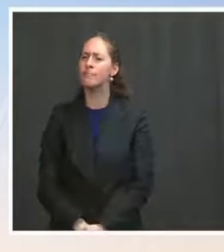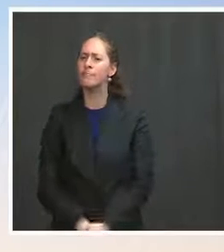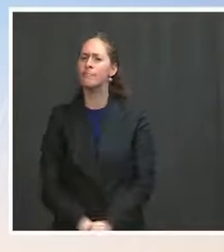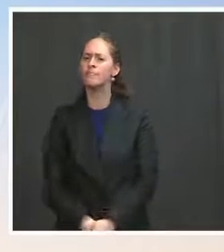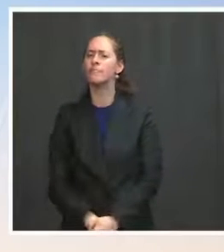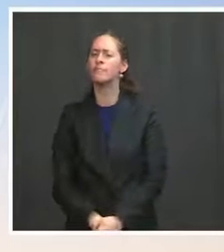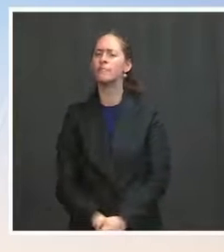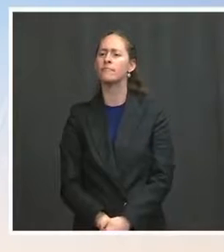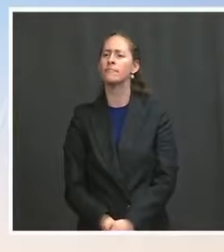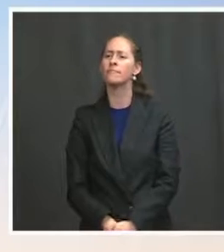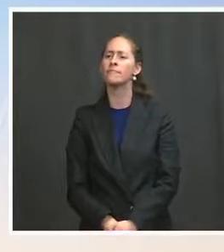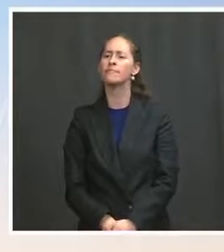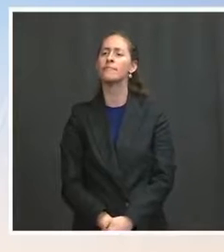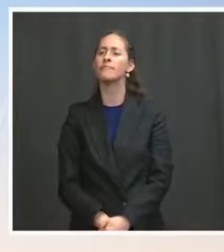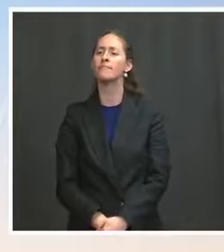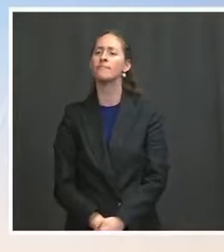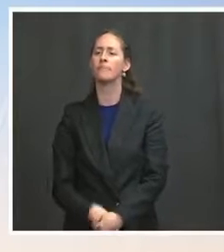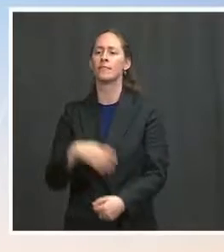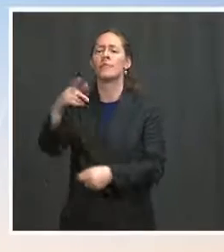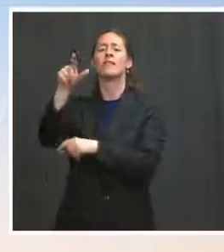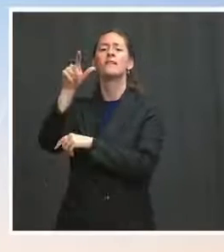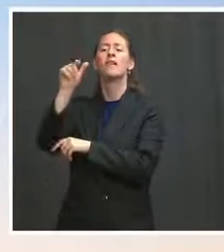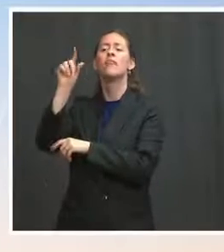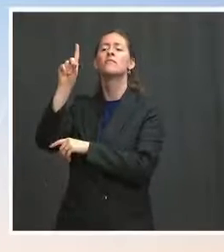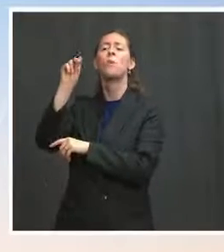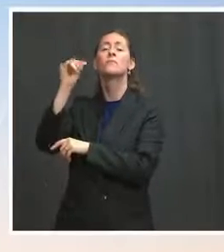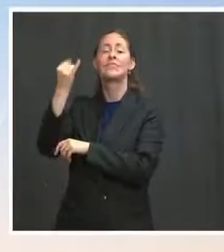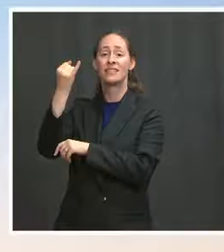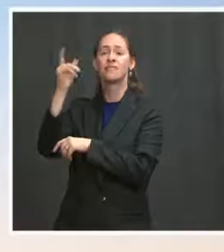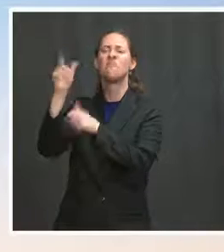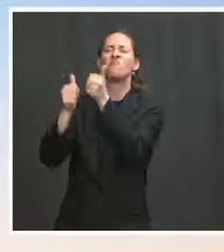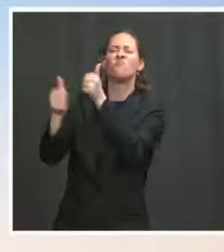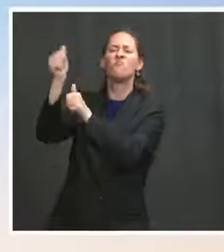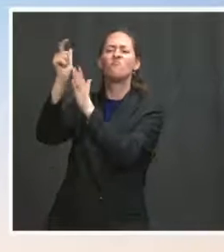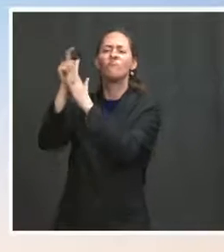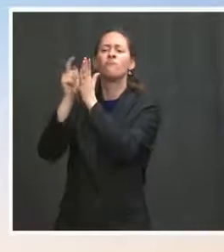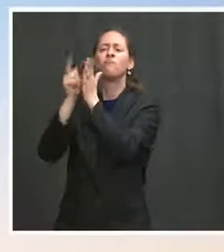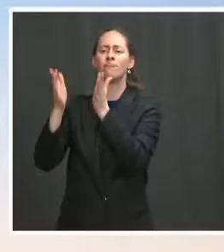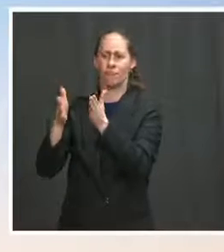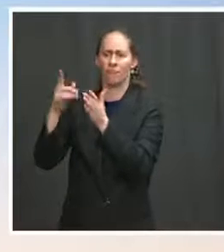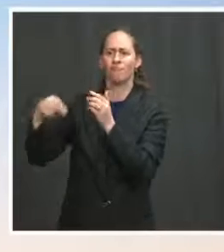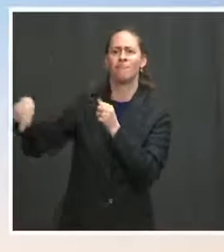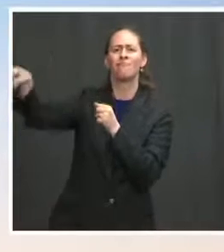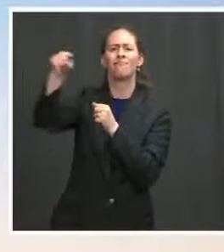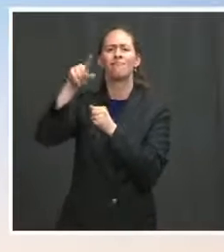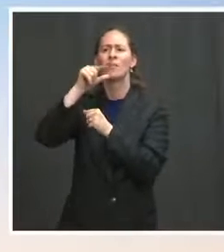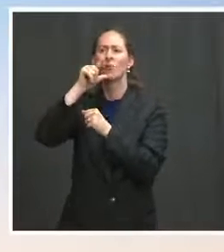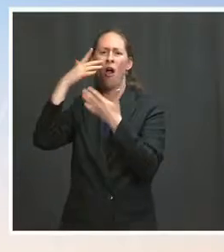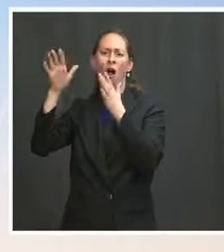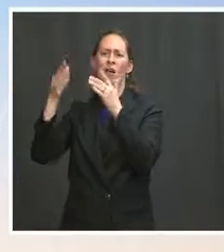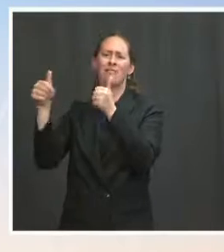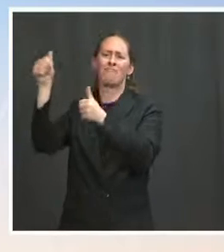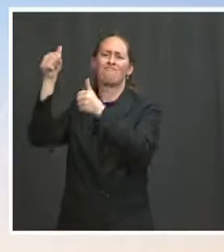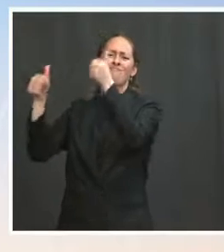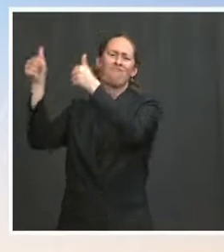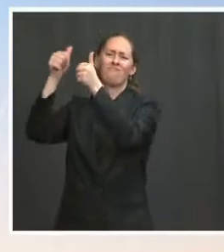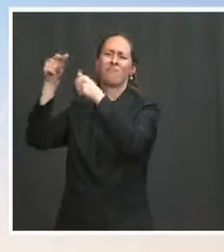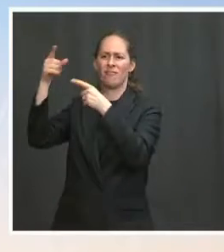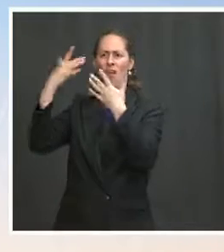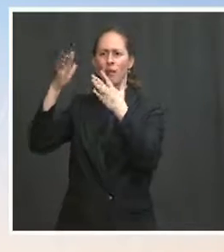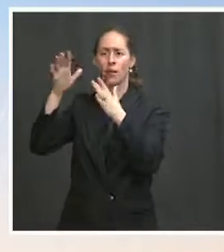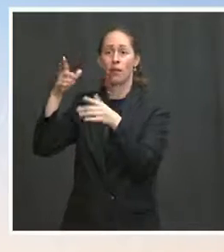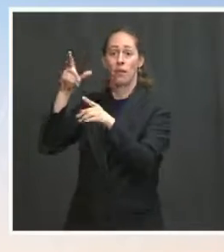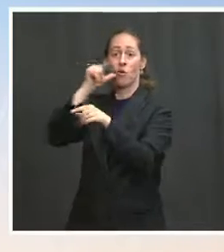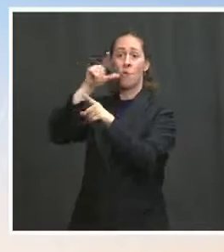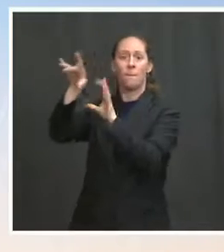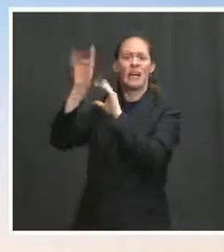of the as you know, Kristen Clark, Vanita Gupta, some of the highest ranking officials in the Justice Department the president nominated and pushed